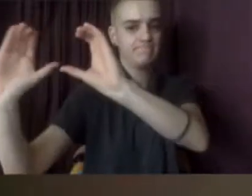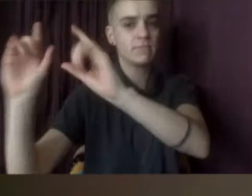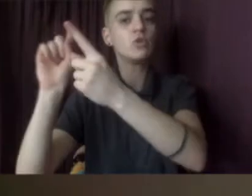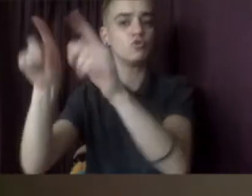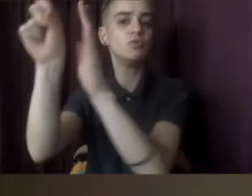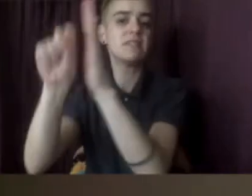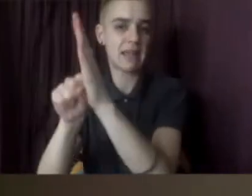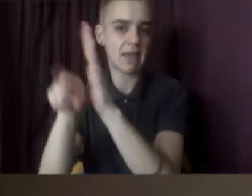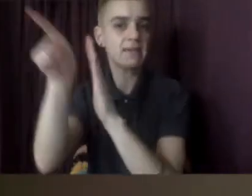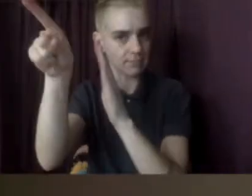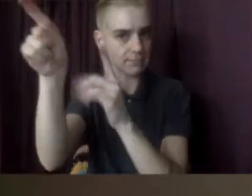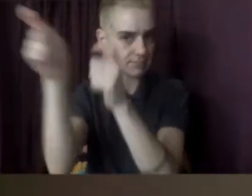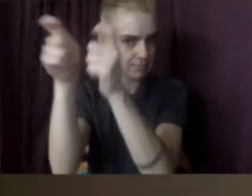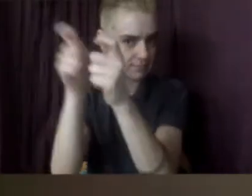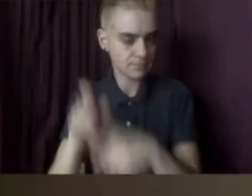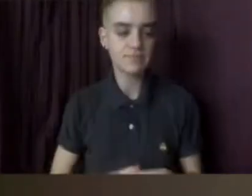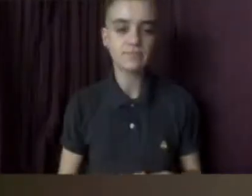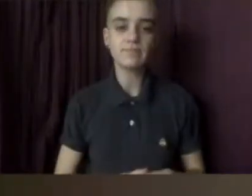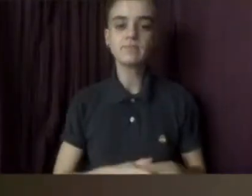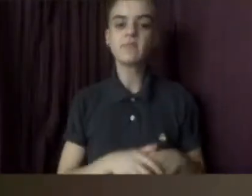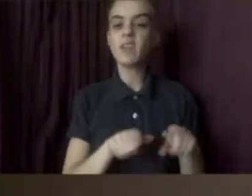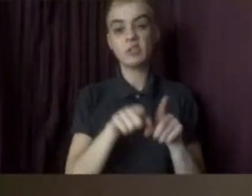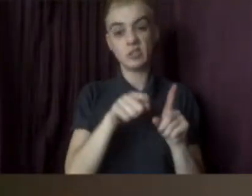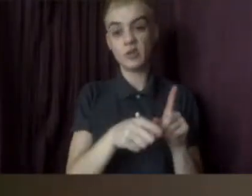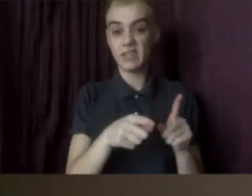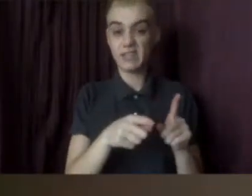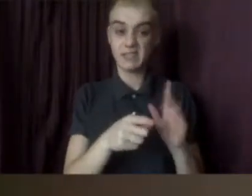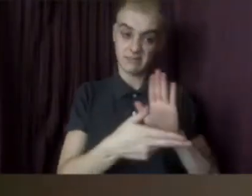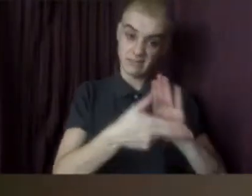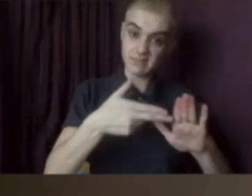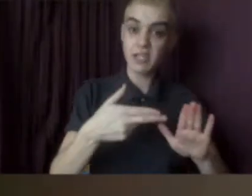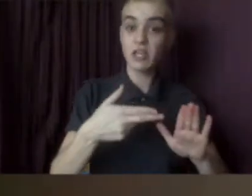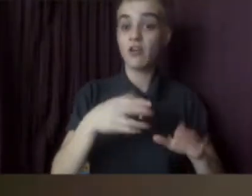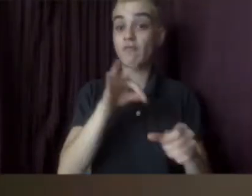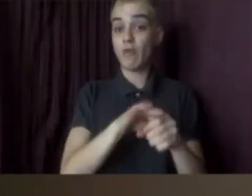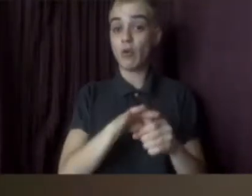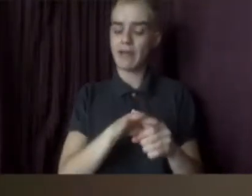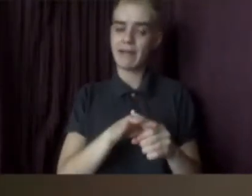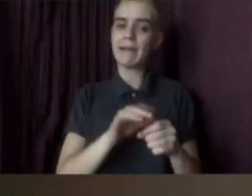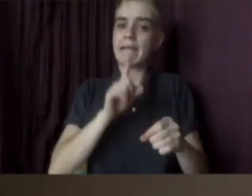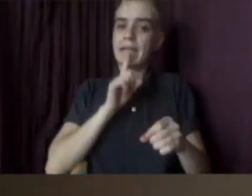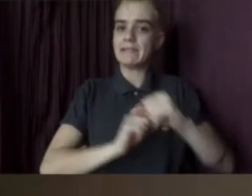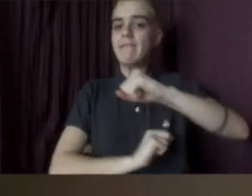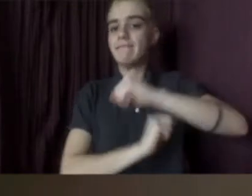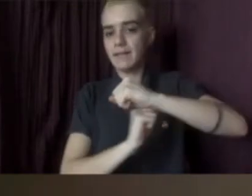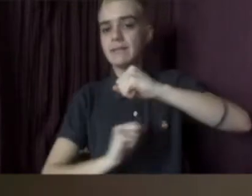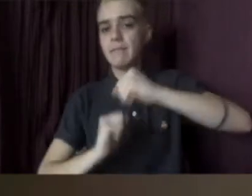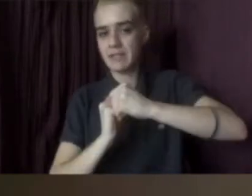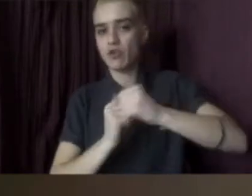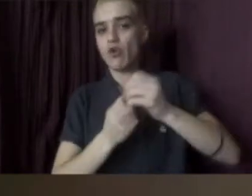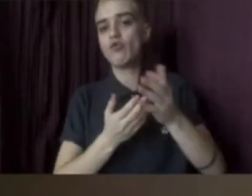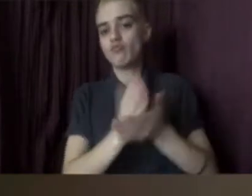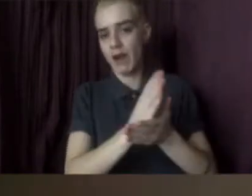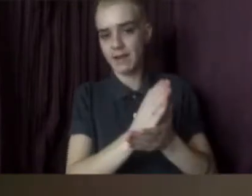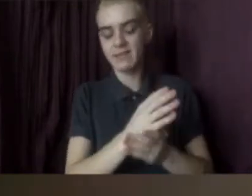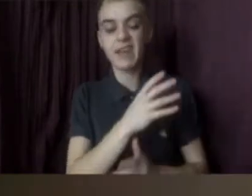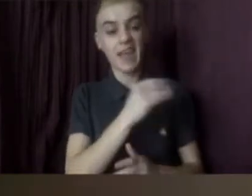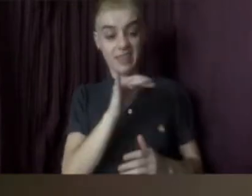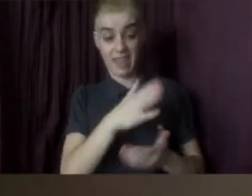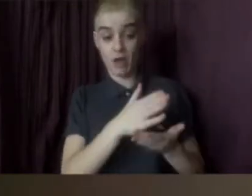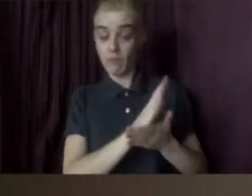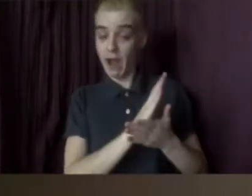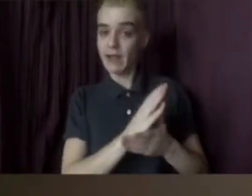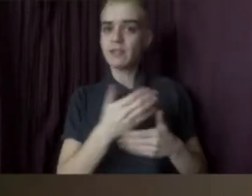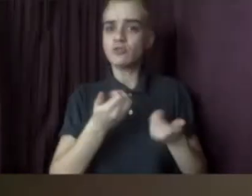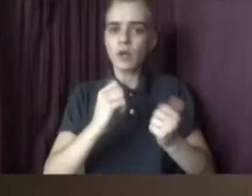the administration of elections in a way that lowers barriers and takes known suppression tactics totally off of the table.